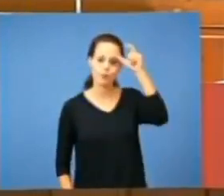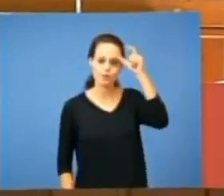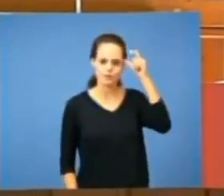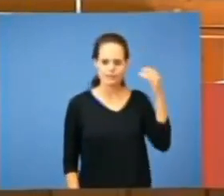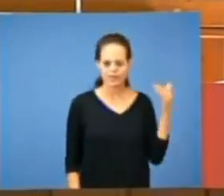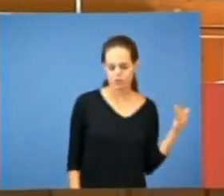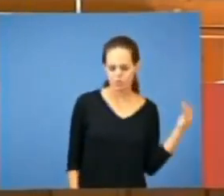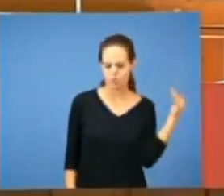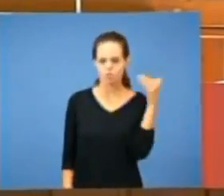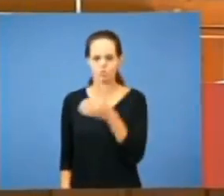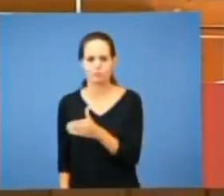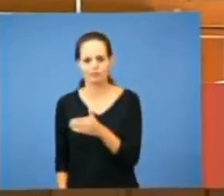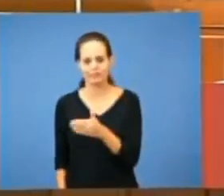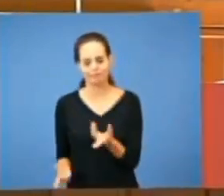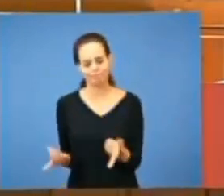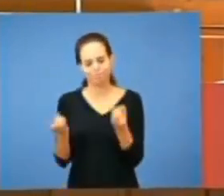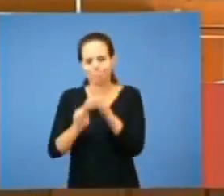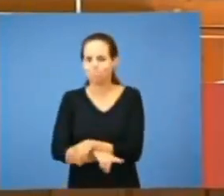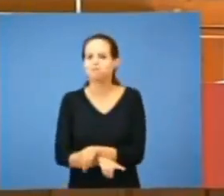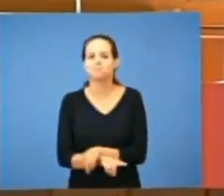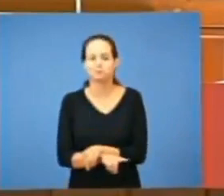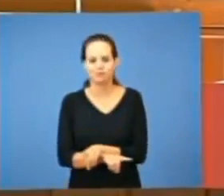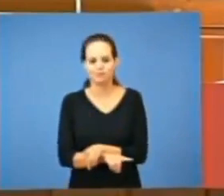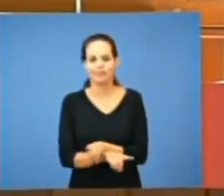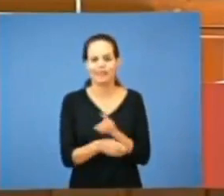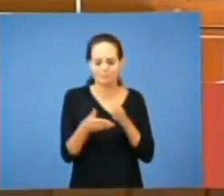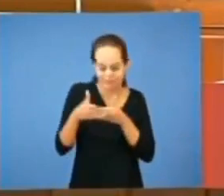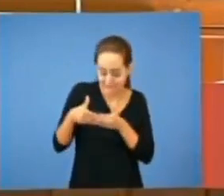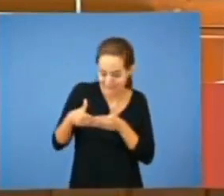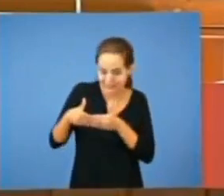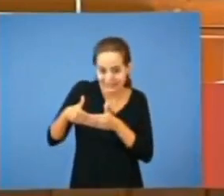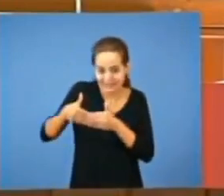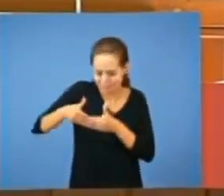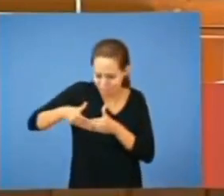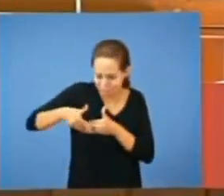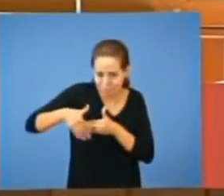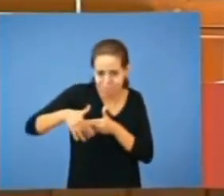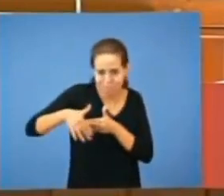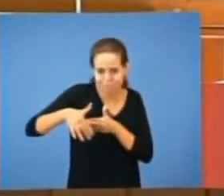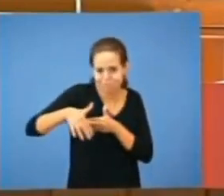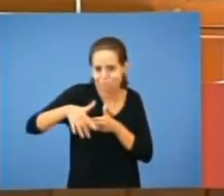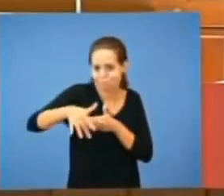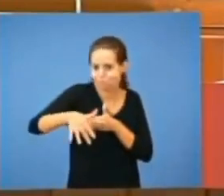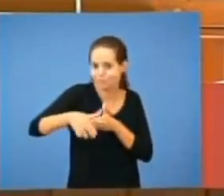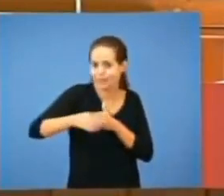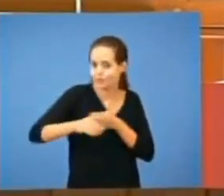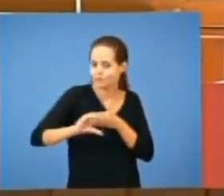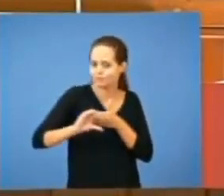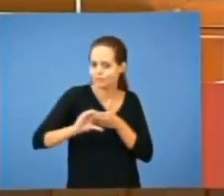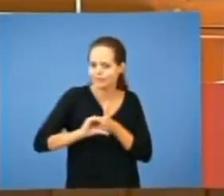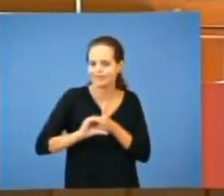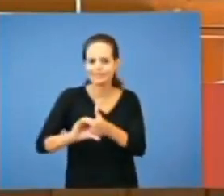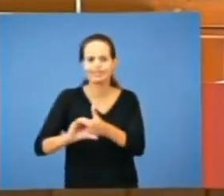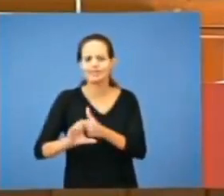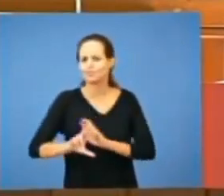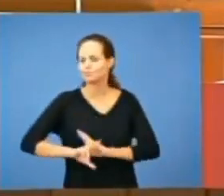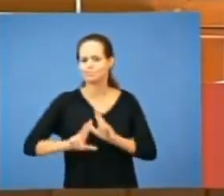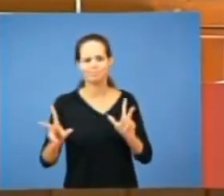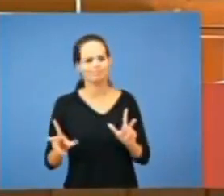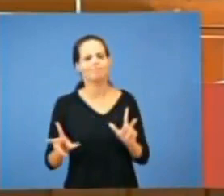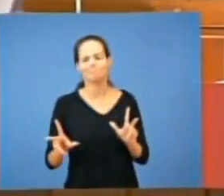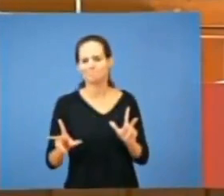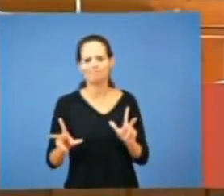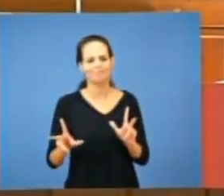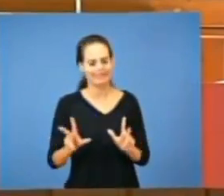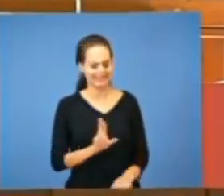she destroyed what the enemy came to destroy, everything. So from that point, the church takes a direction called Christianity. It was completely